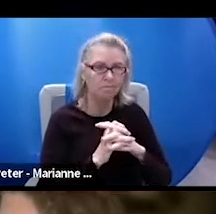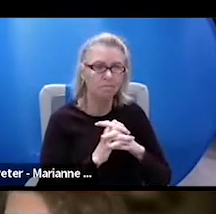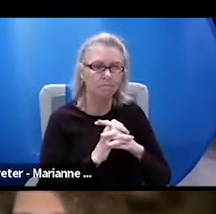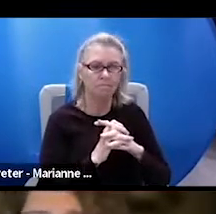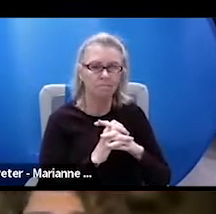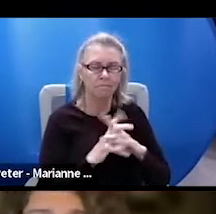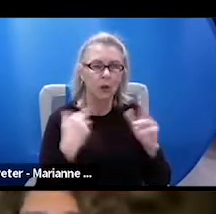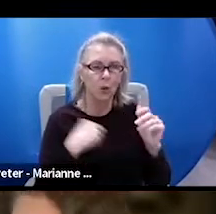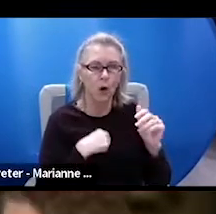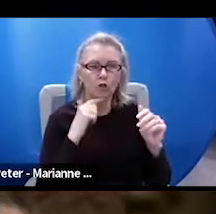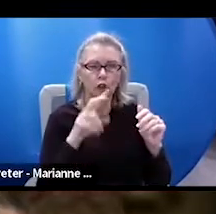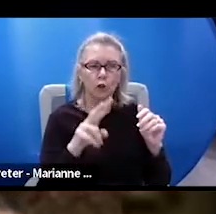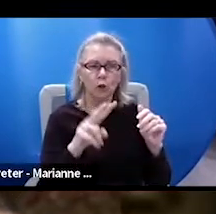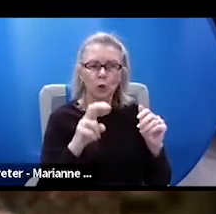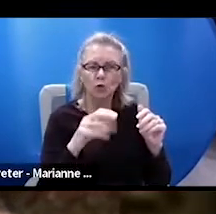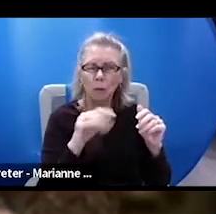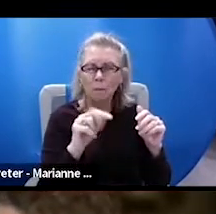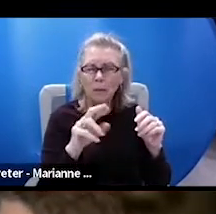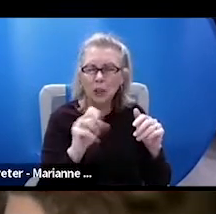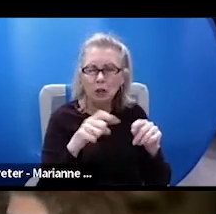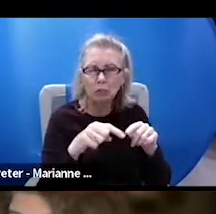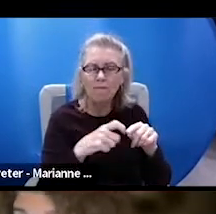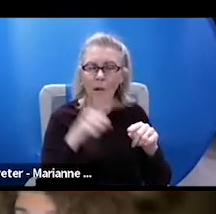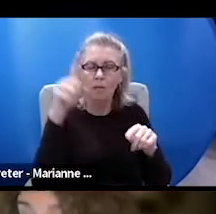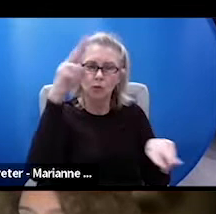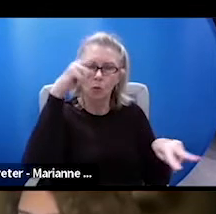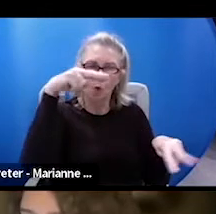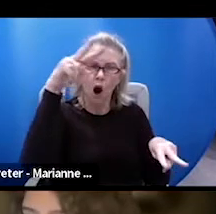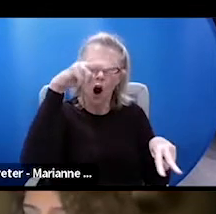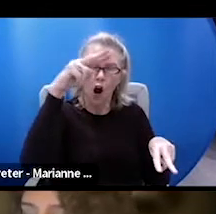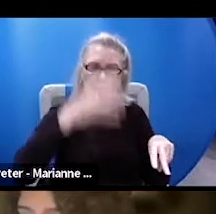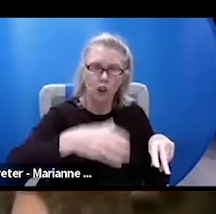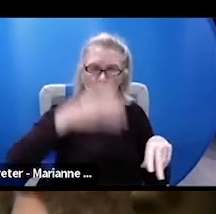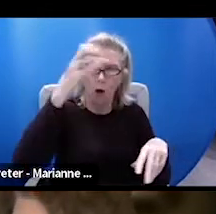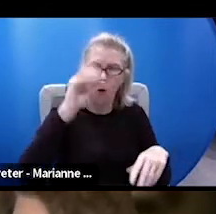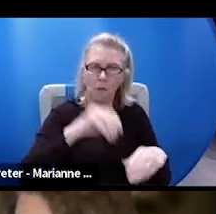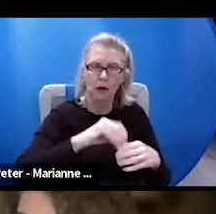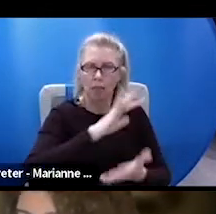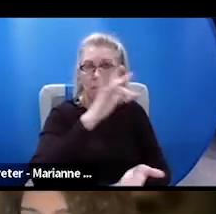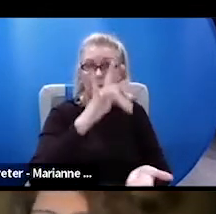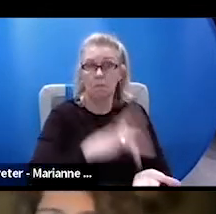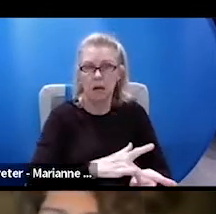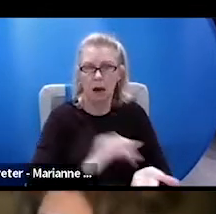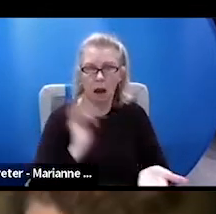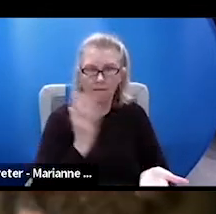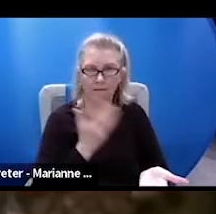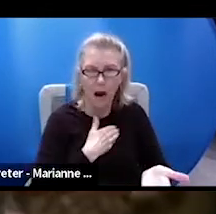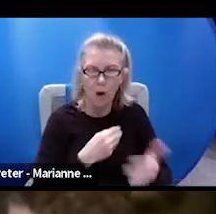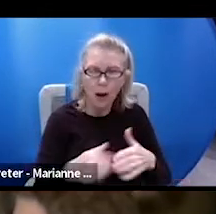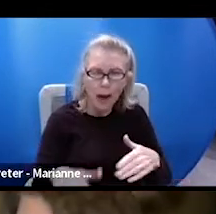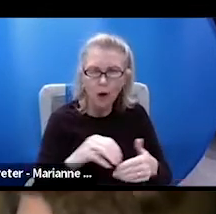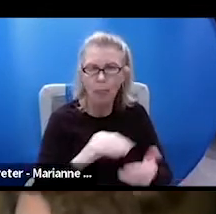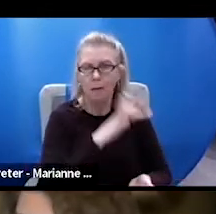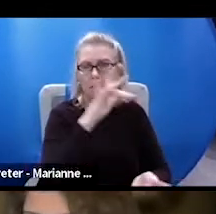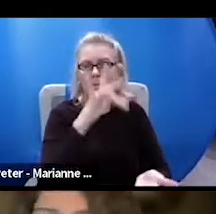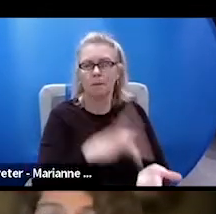We are 200 meters from this watchtower, which was placed in the middle of our neighborhood, in the middle of our street, in